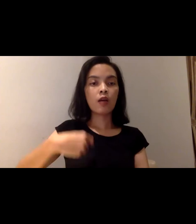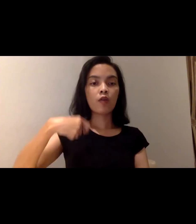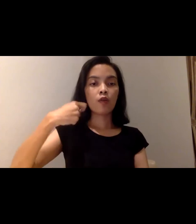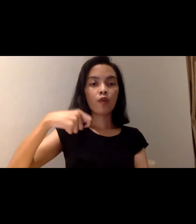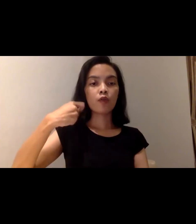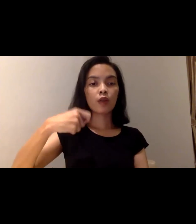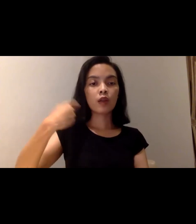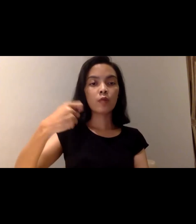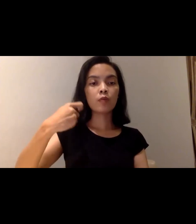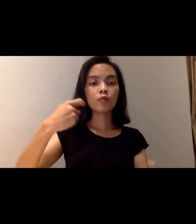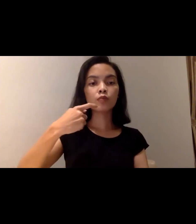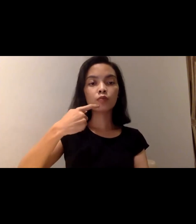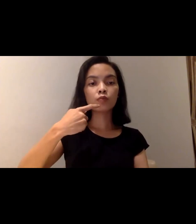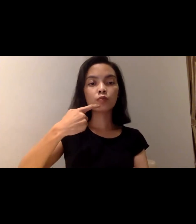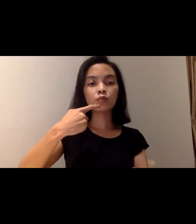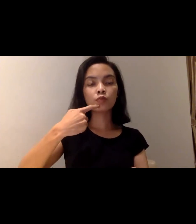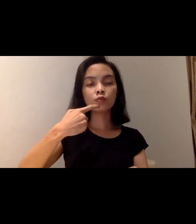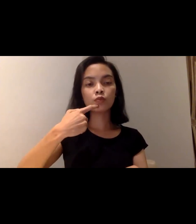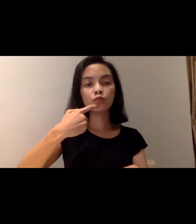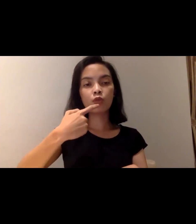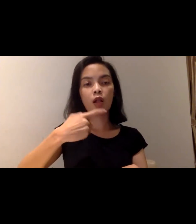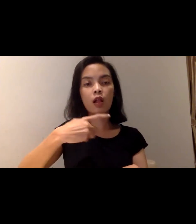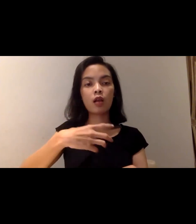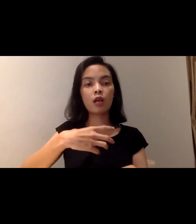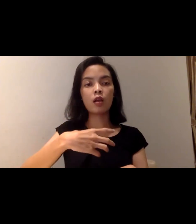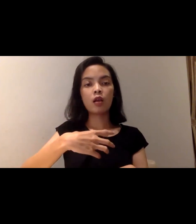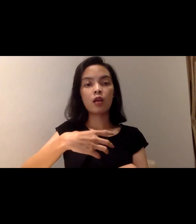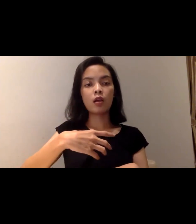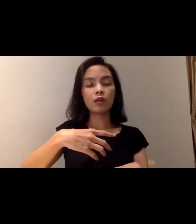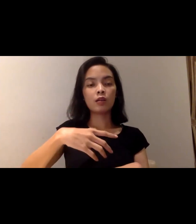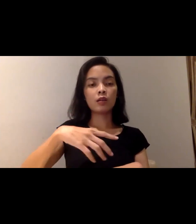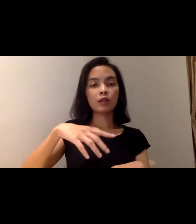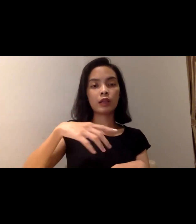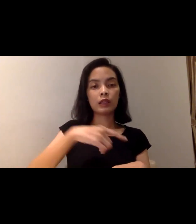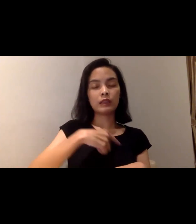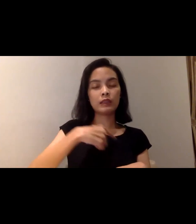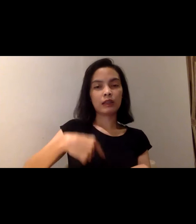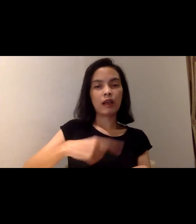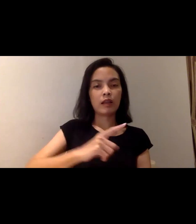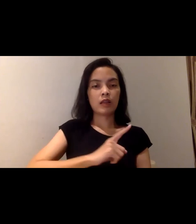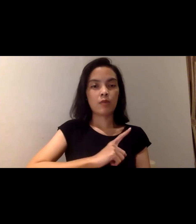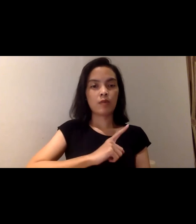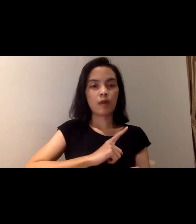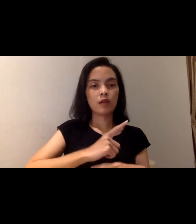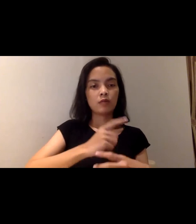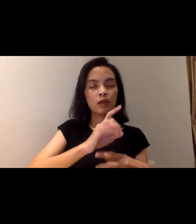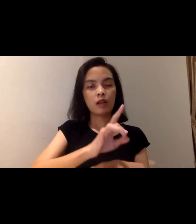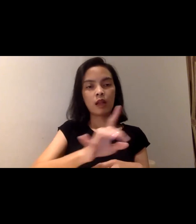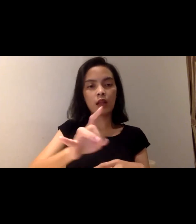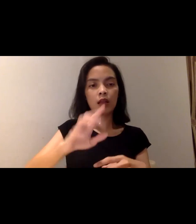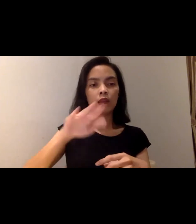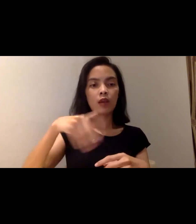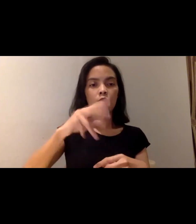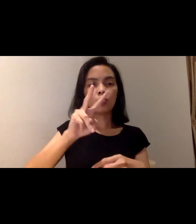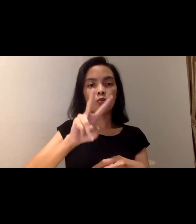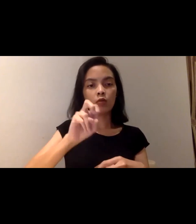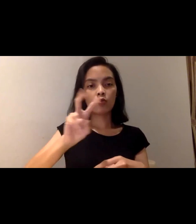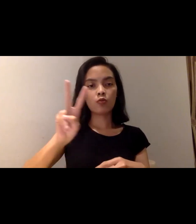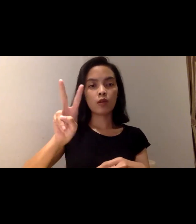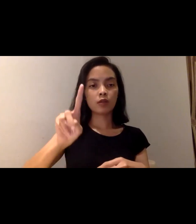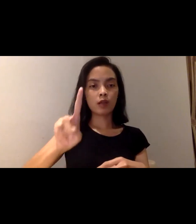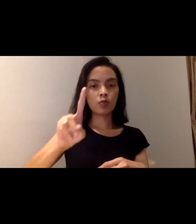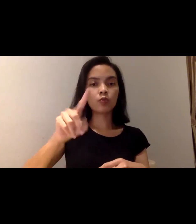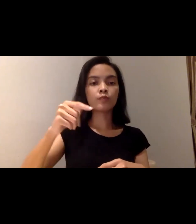top prizes at Geneva Independent, Nara, China Independent, and others. And in 2021,